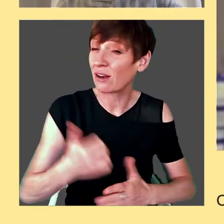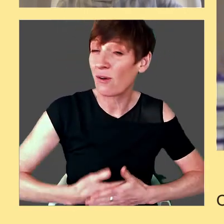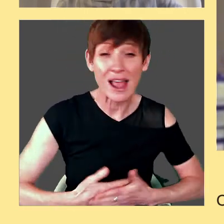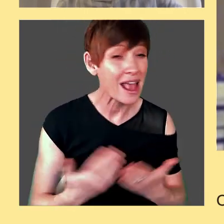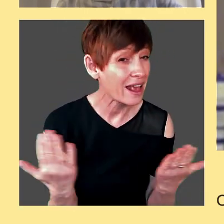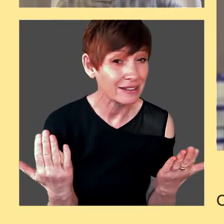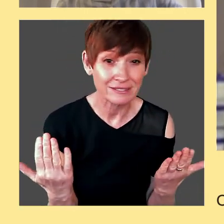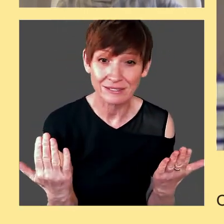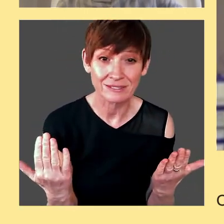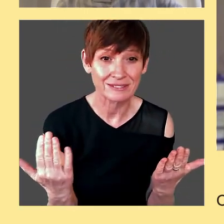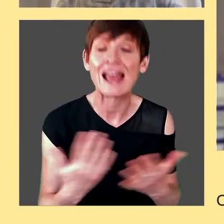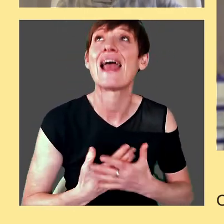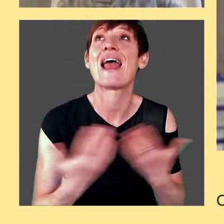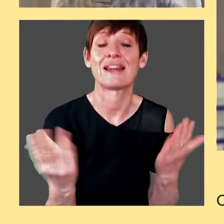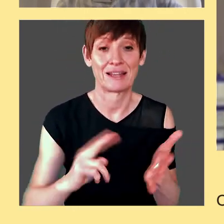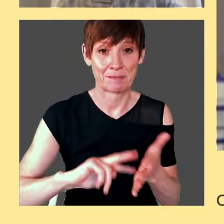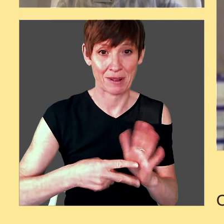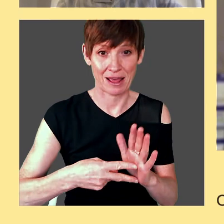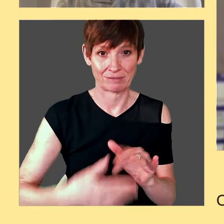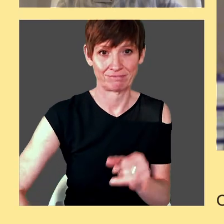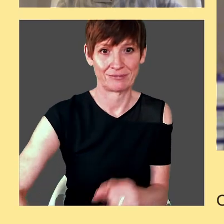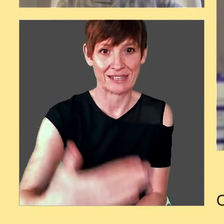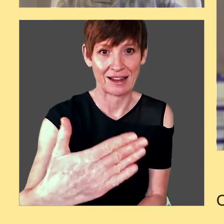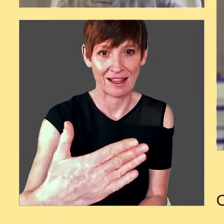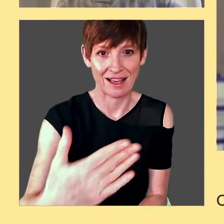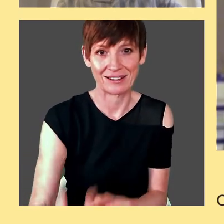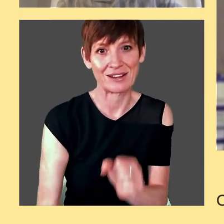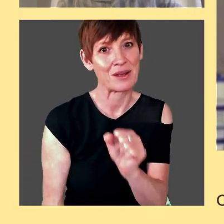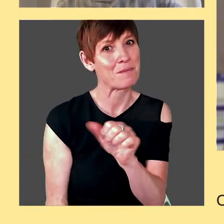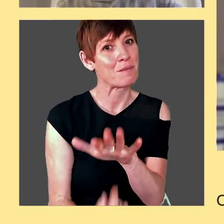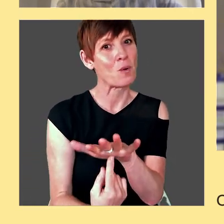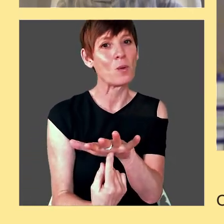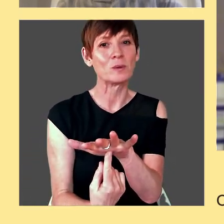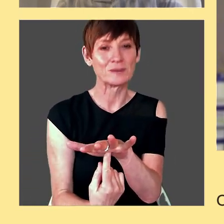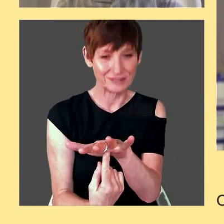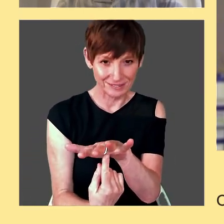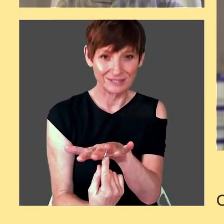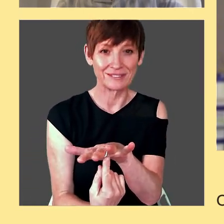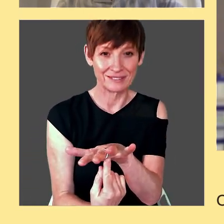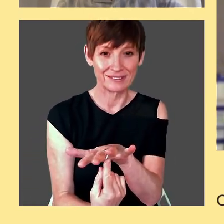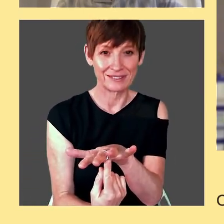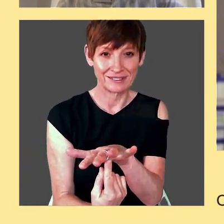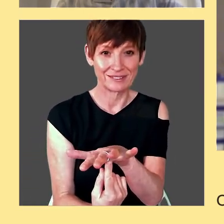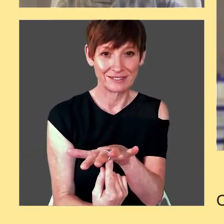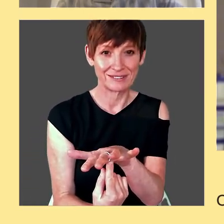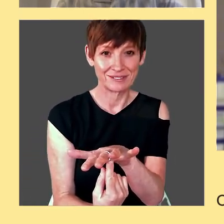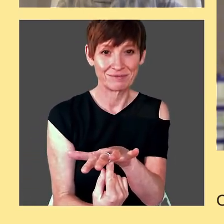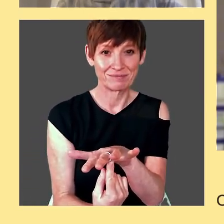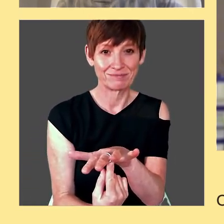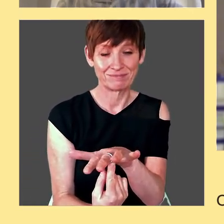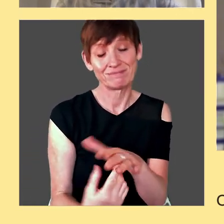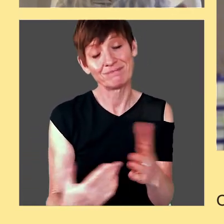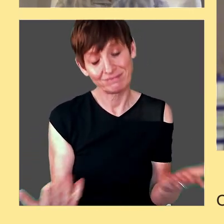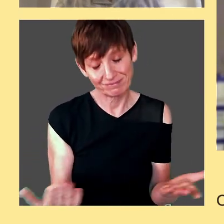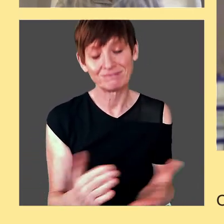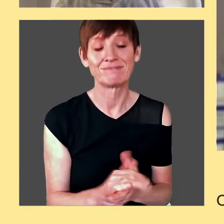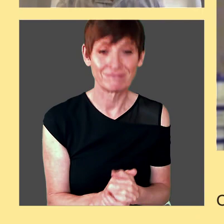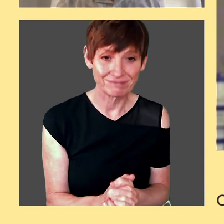or any plan you have got. The deadline and have a plan is very important for you.